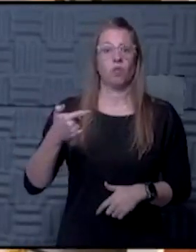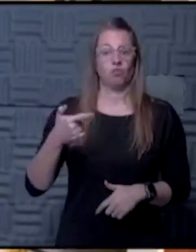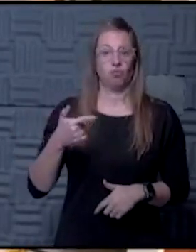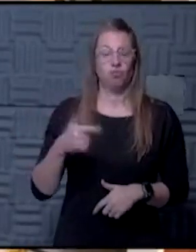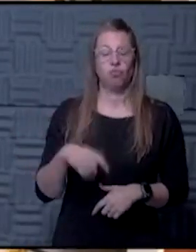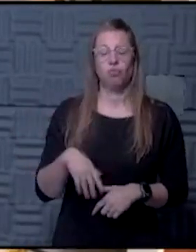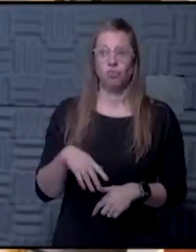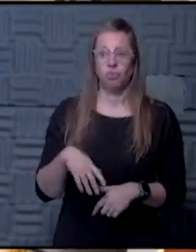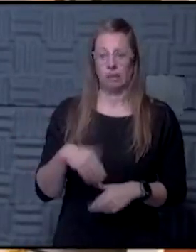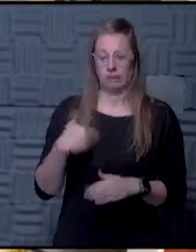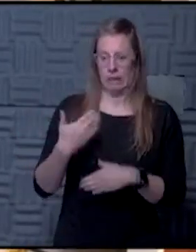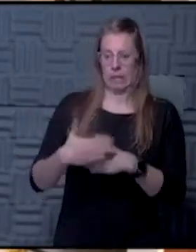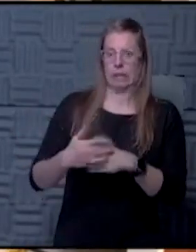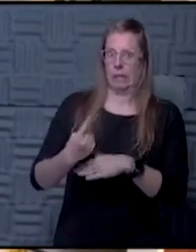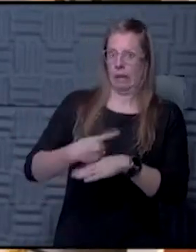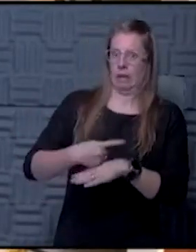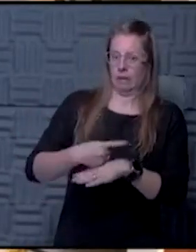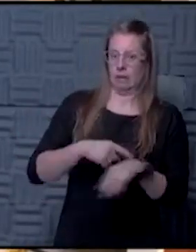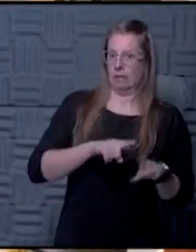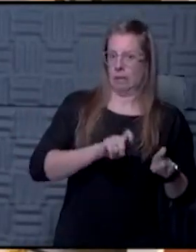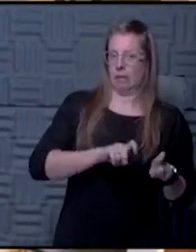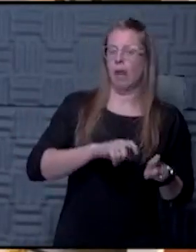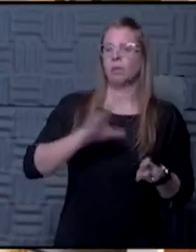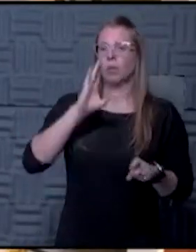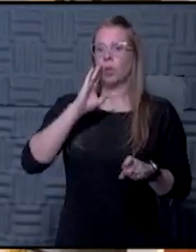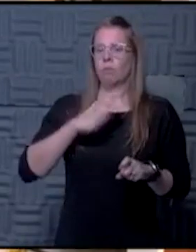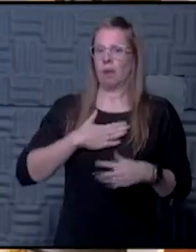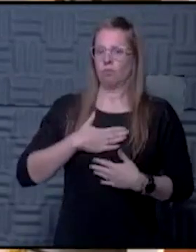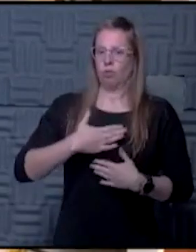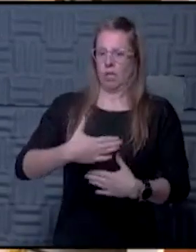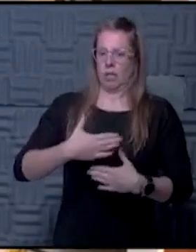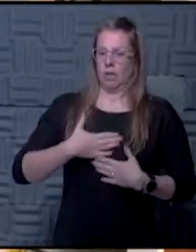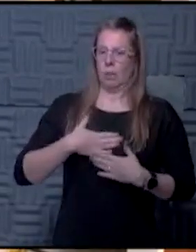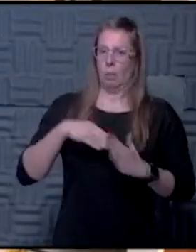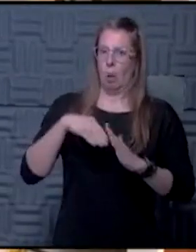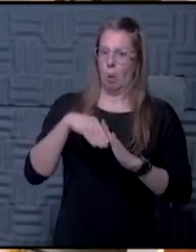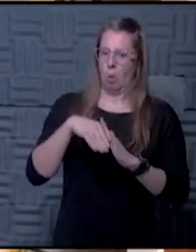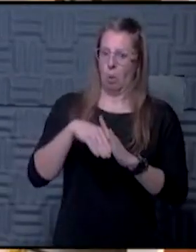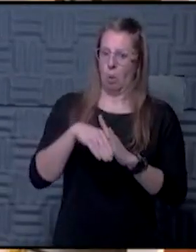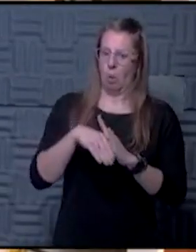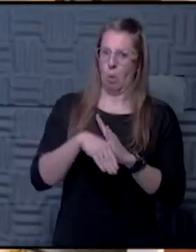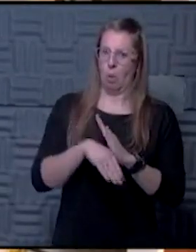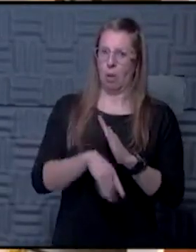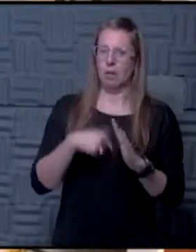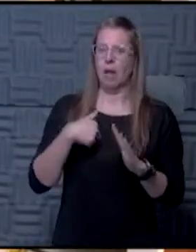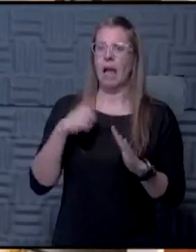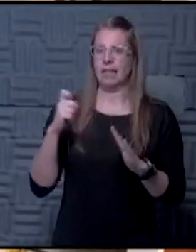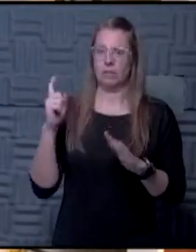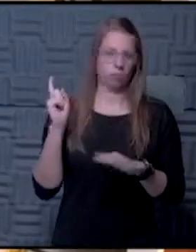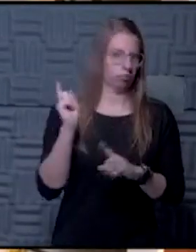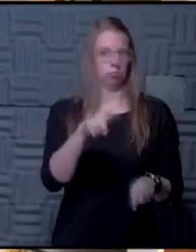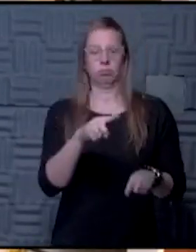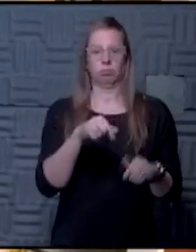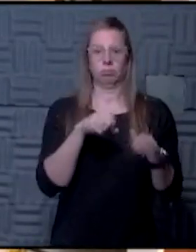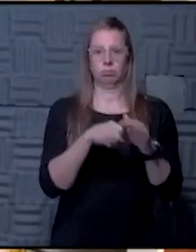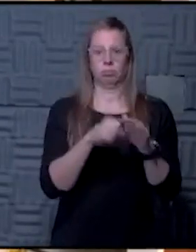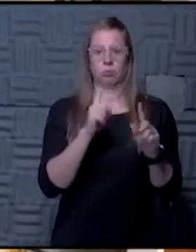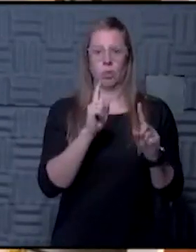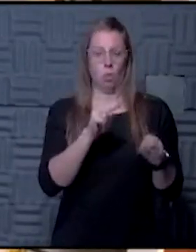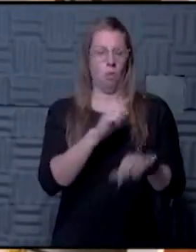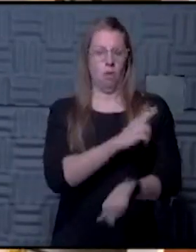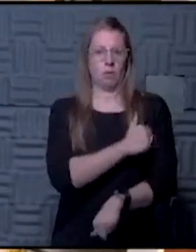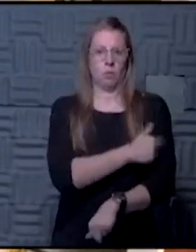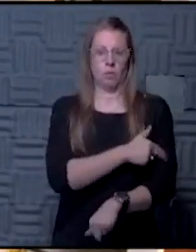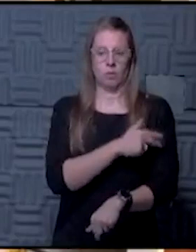was just like the next day, I knew that my breathing was deteriorating enough that I needed to get myself somewhere. So we